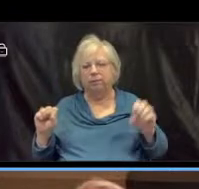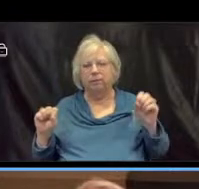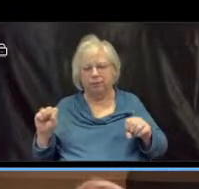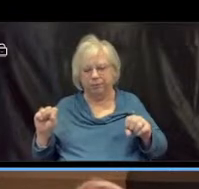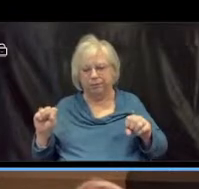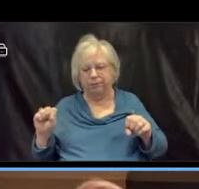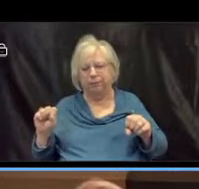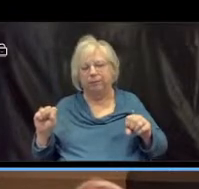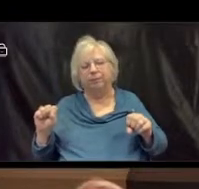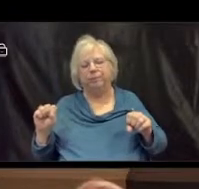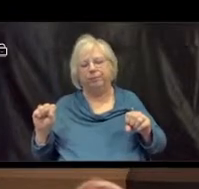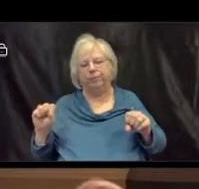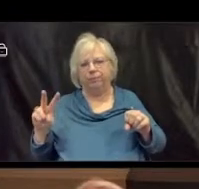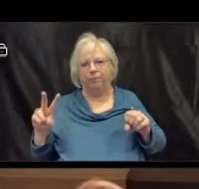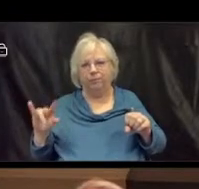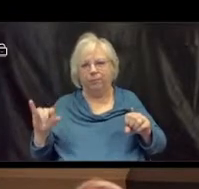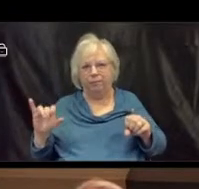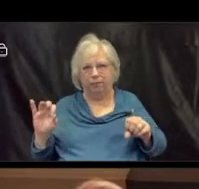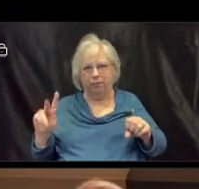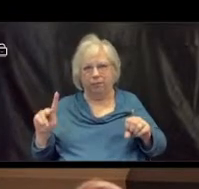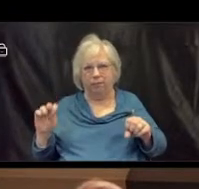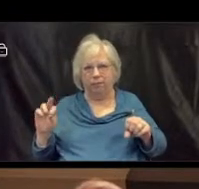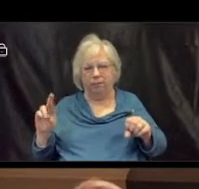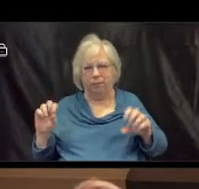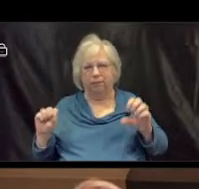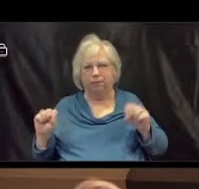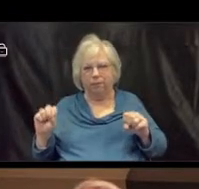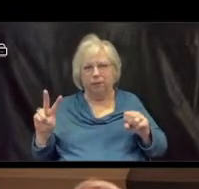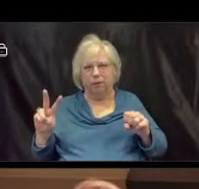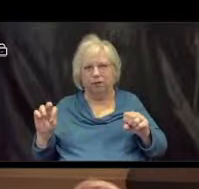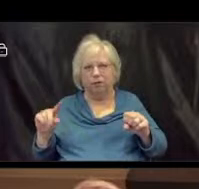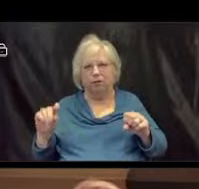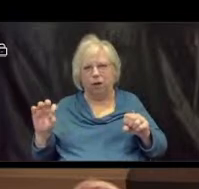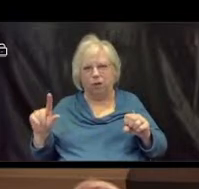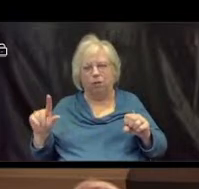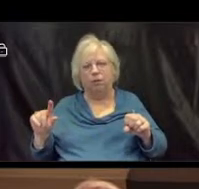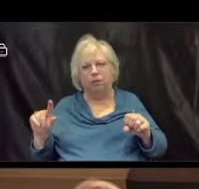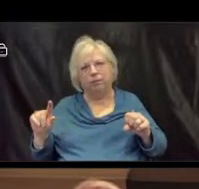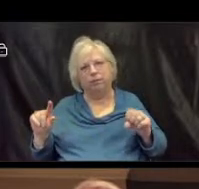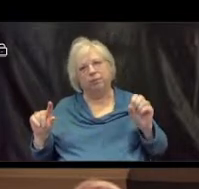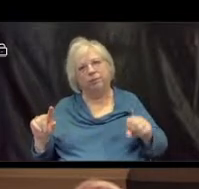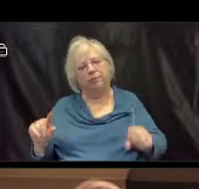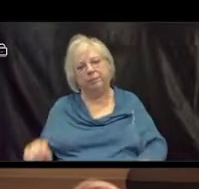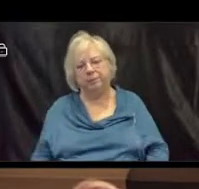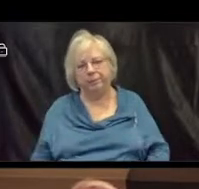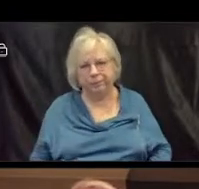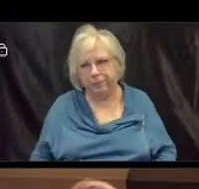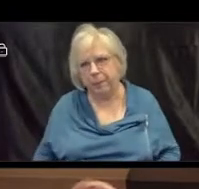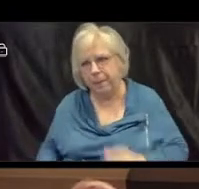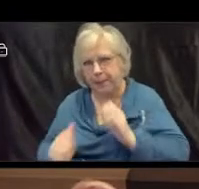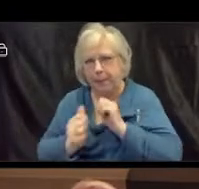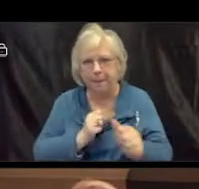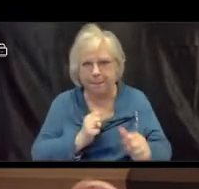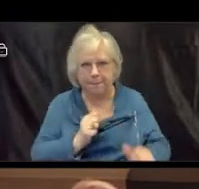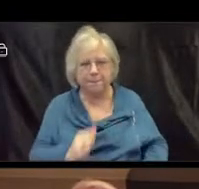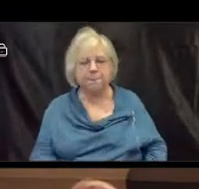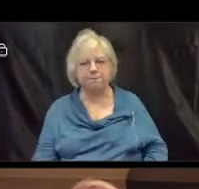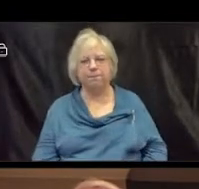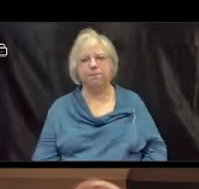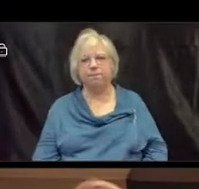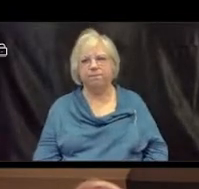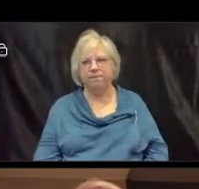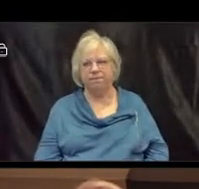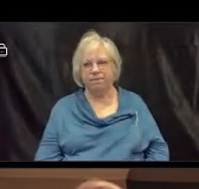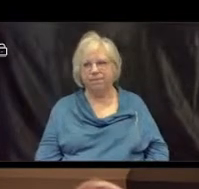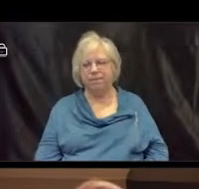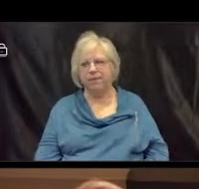Yes. Vickers. Yes. Vogel. Yes. The motion passes